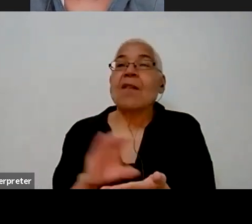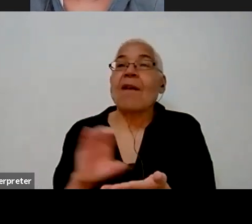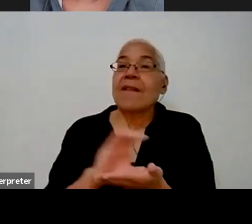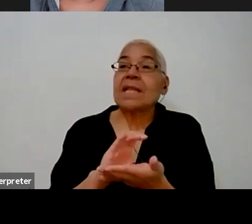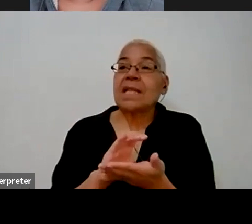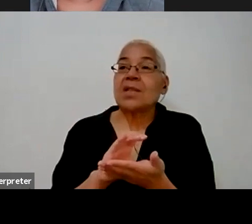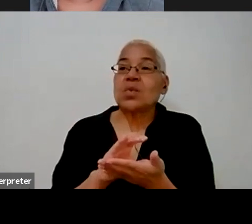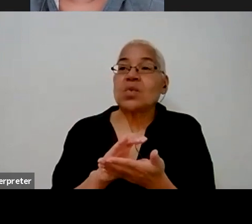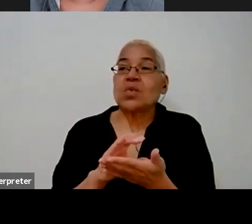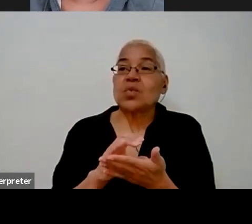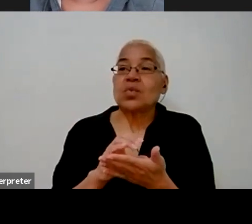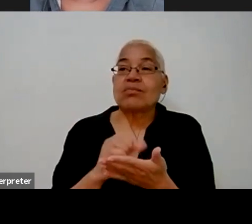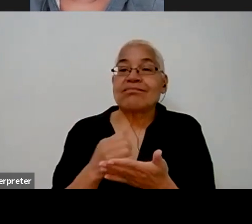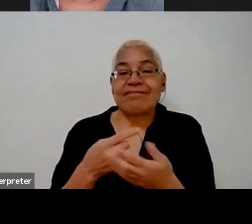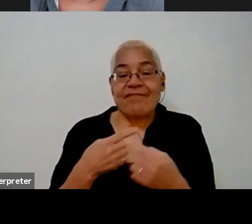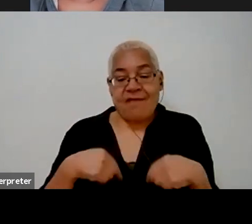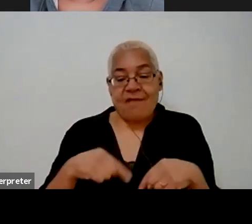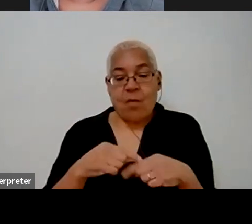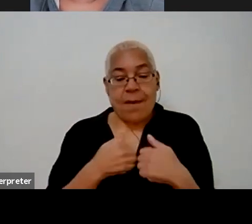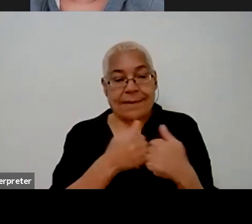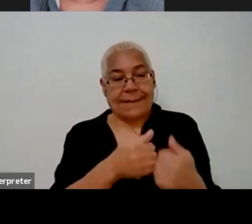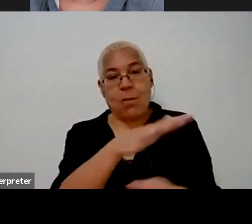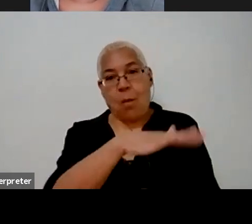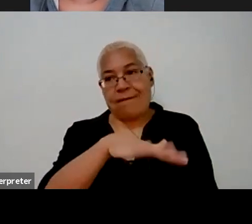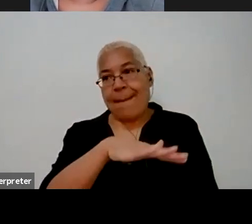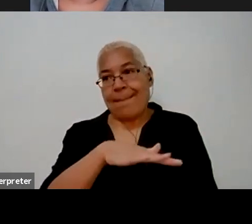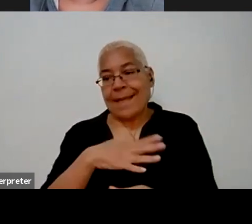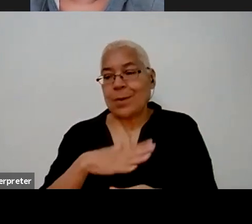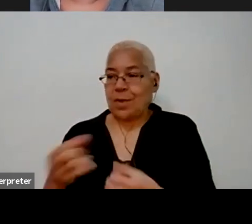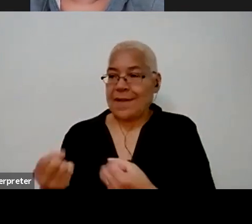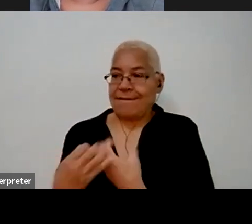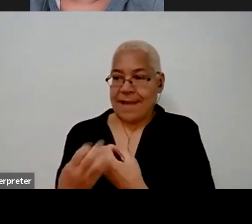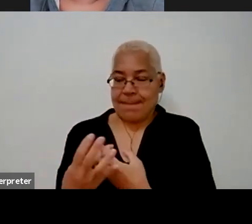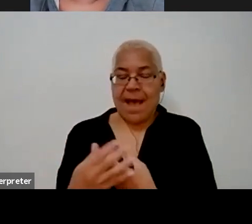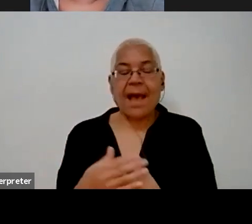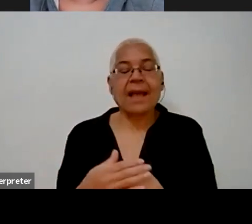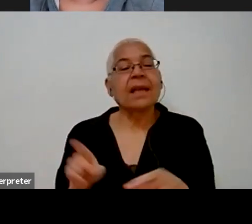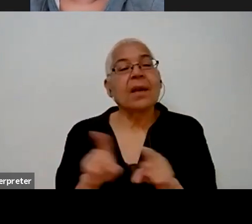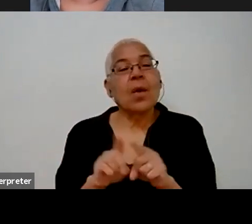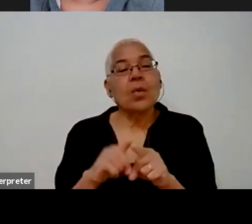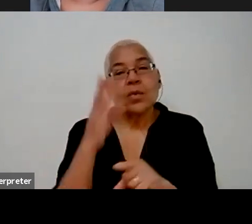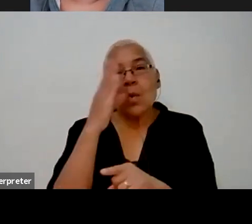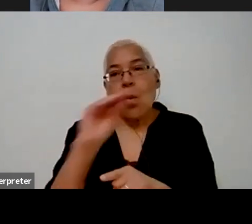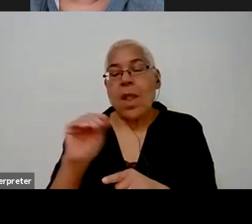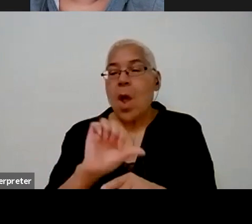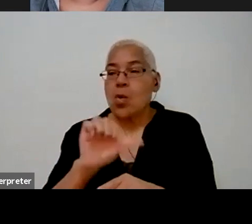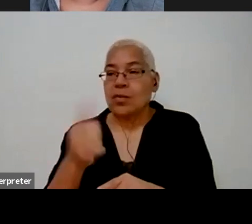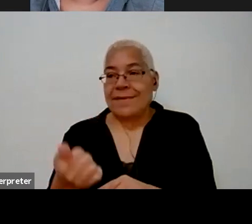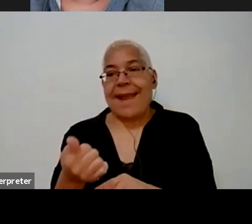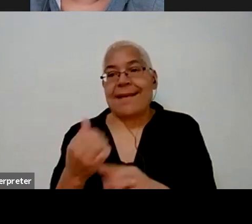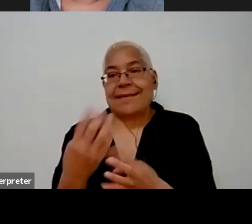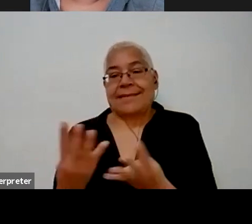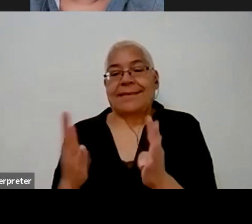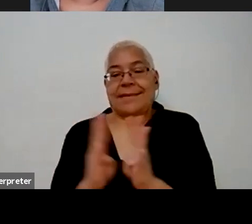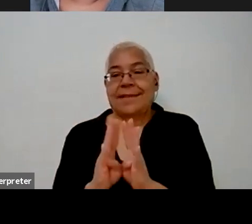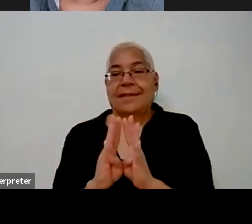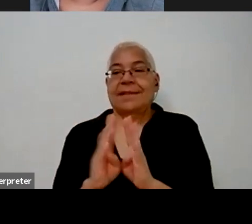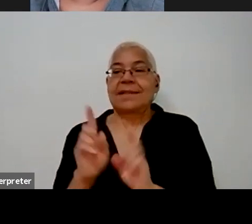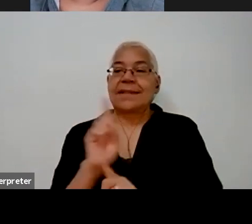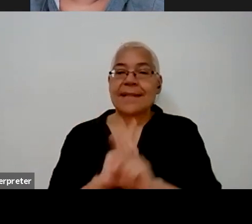And also I would like to let you know that our next Seldom Heard Community Forum session, virtual